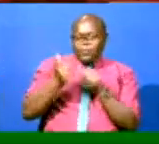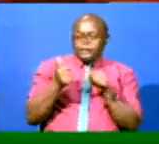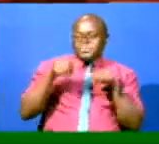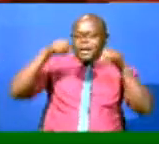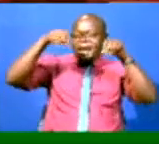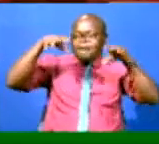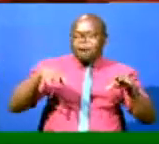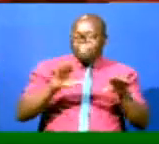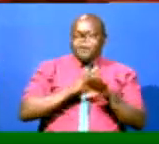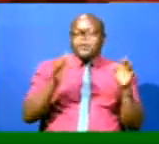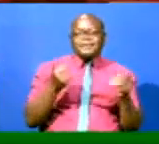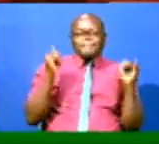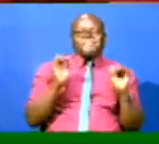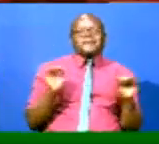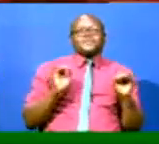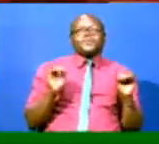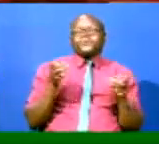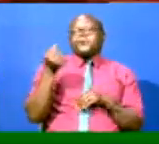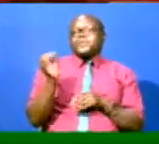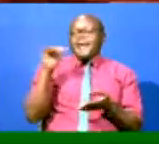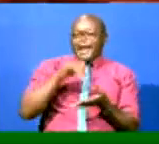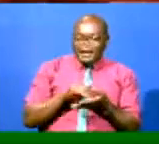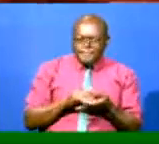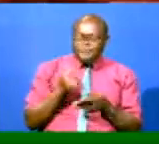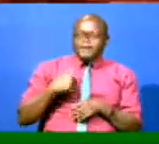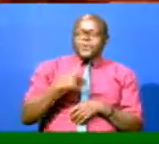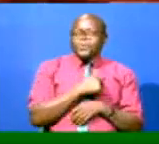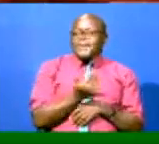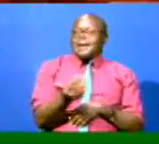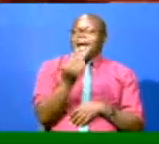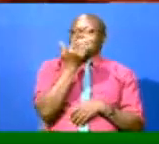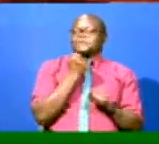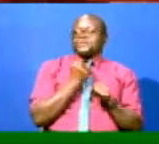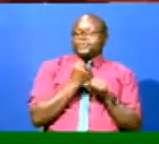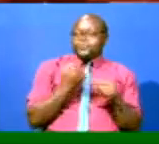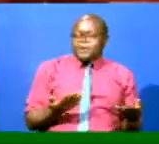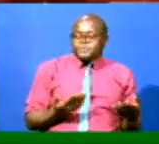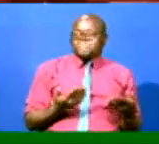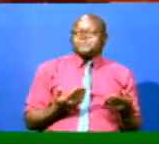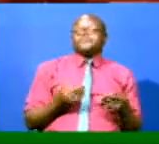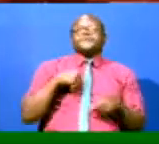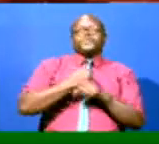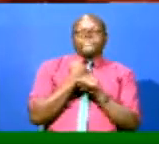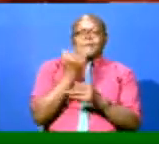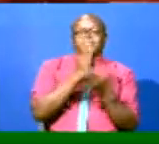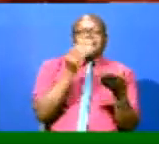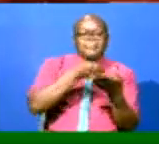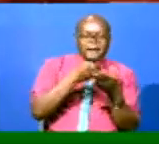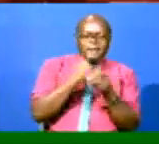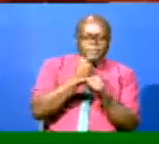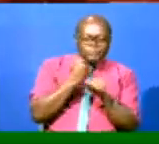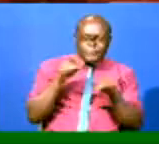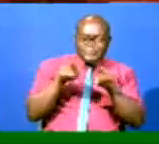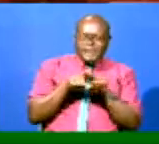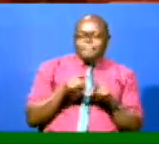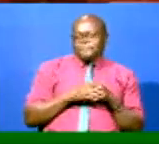are not implemented. Then again, we are required to set aside funds to do the same functions. I